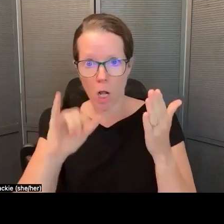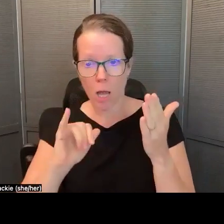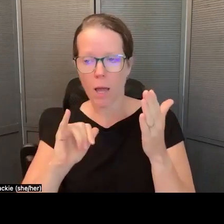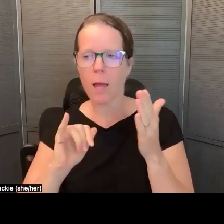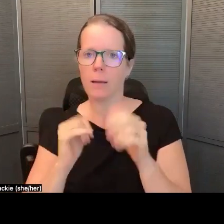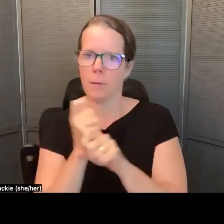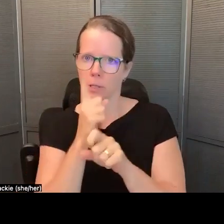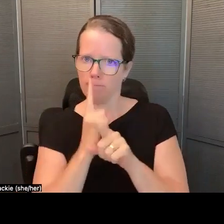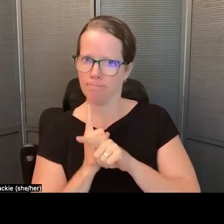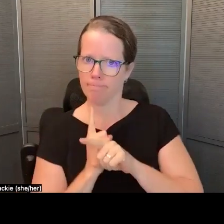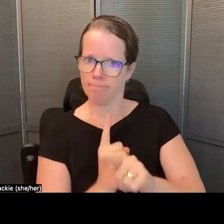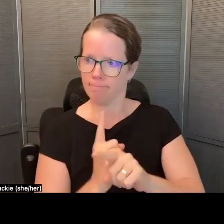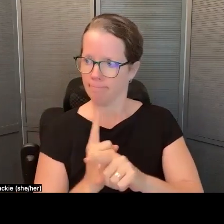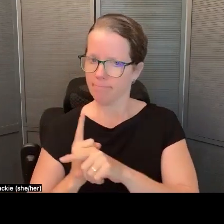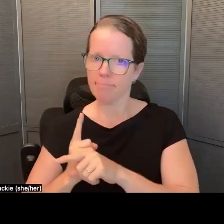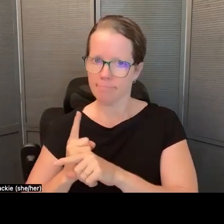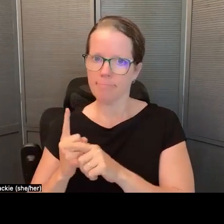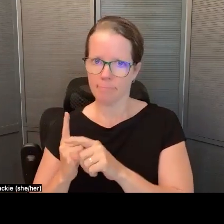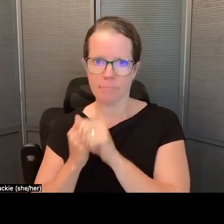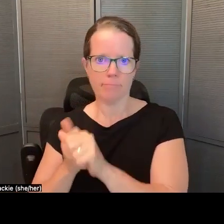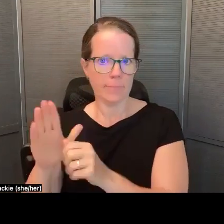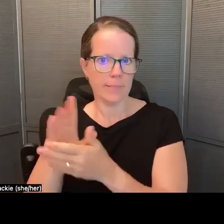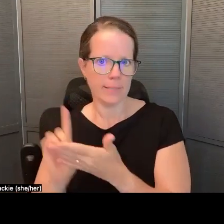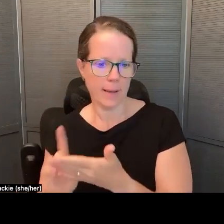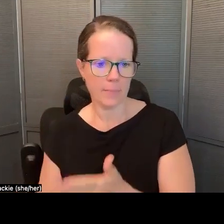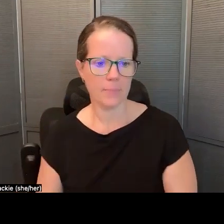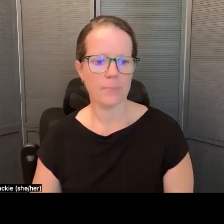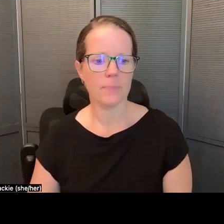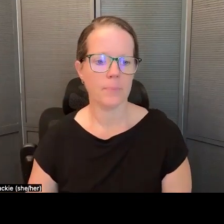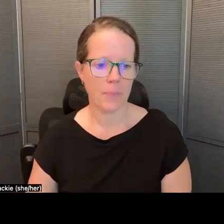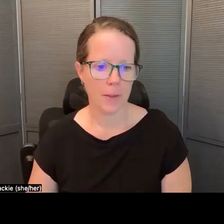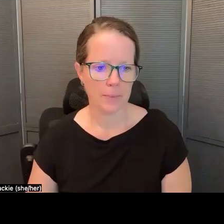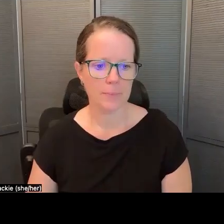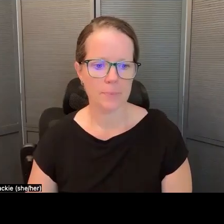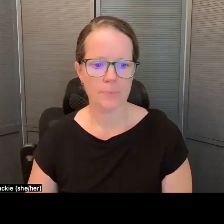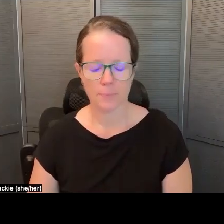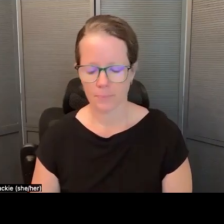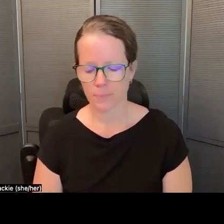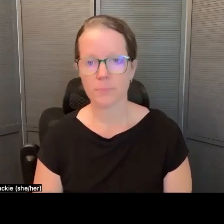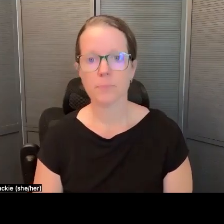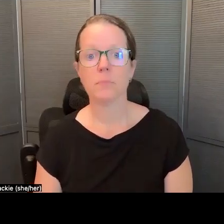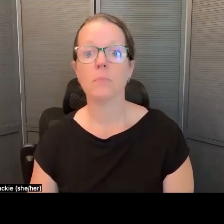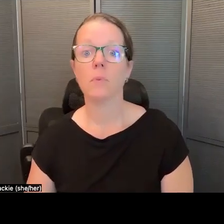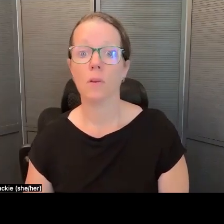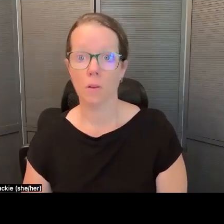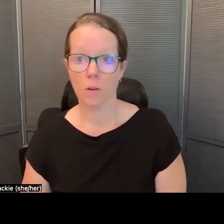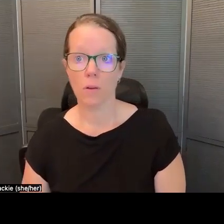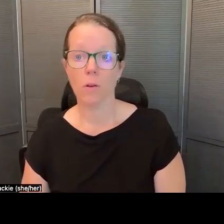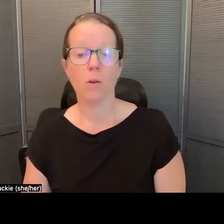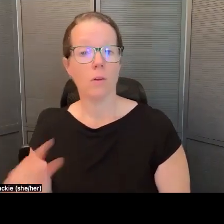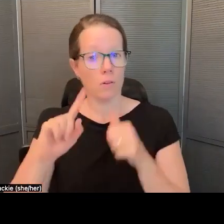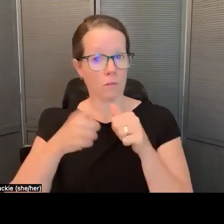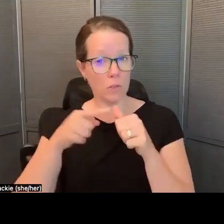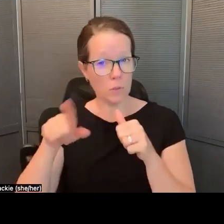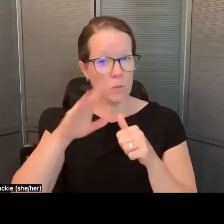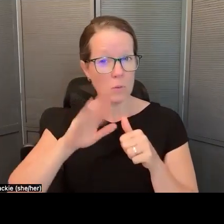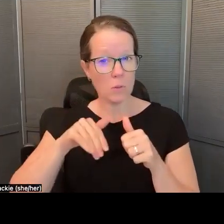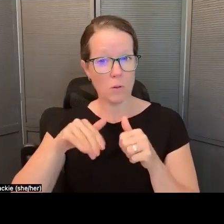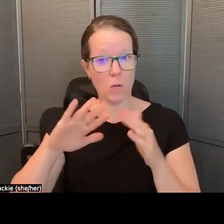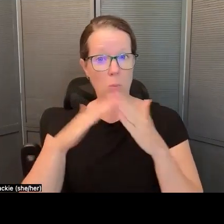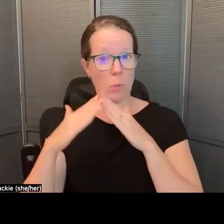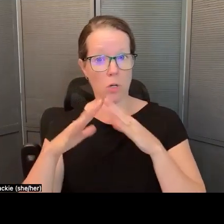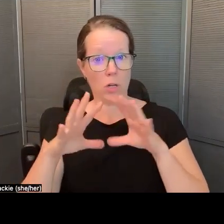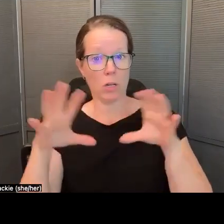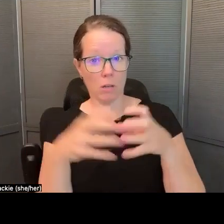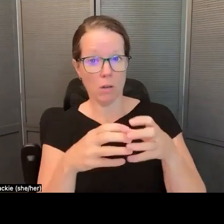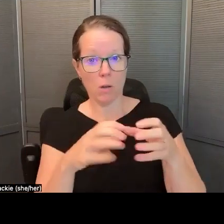the Massachusetts Office of Community Corrections, as you've heard, it's part of the probation department. In Massachusetts, if you're not aware, the probation department is part of the court